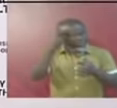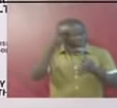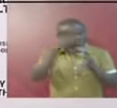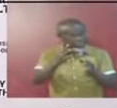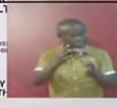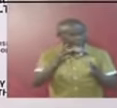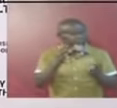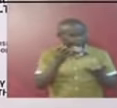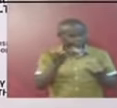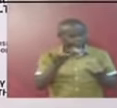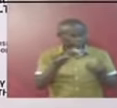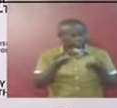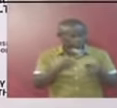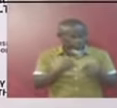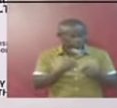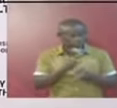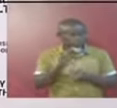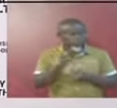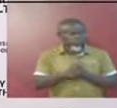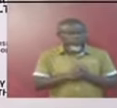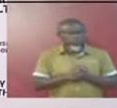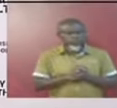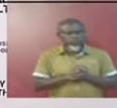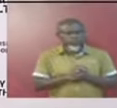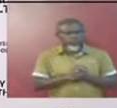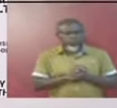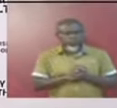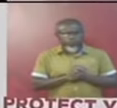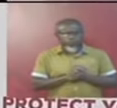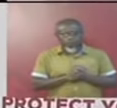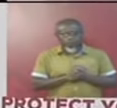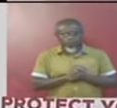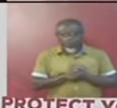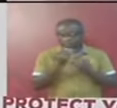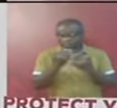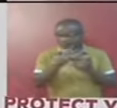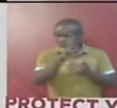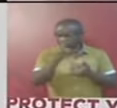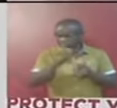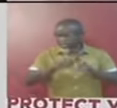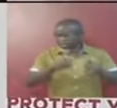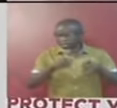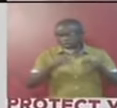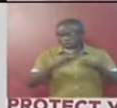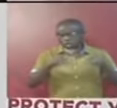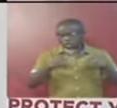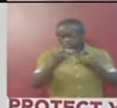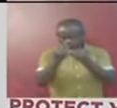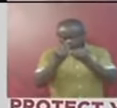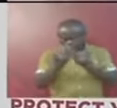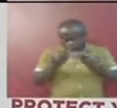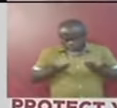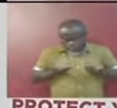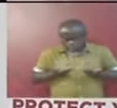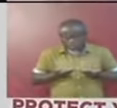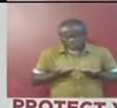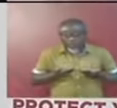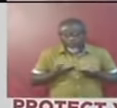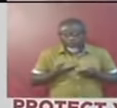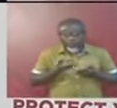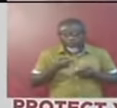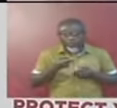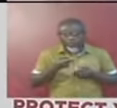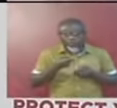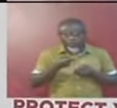Thank you for your question, Ms. Williams, but unfortunately I don't have the data from the hotlines at my disposal at this moment. My